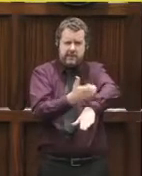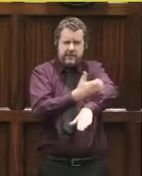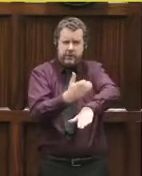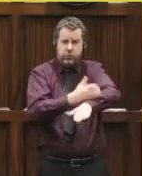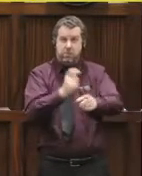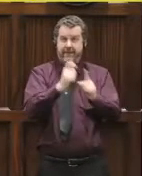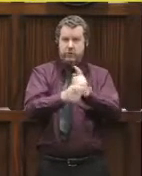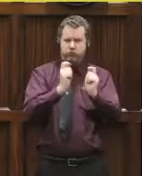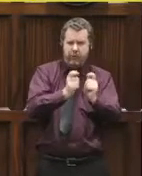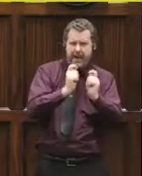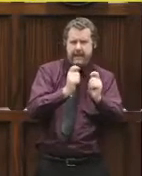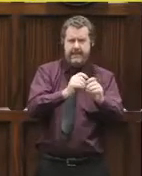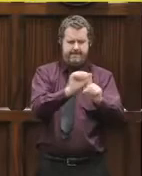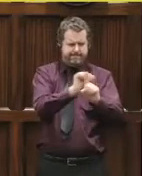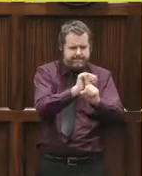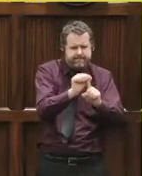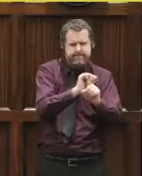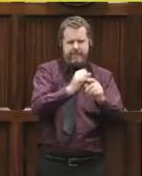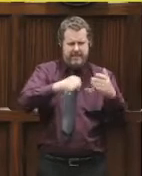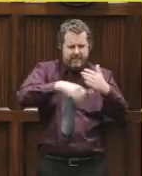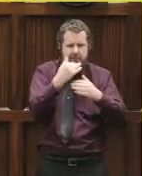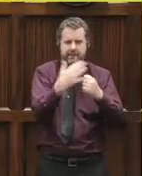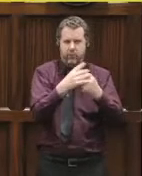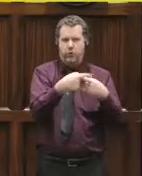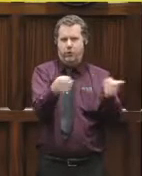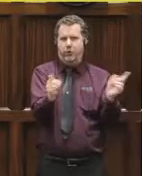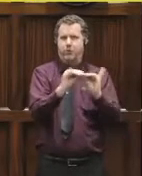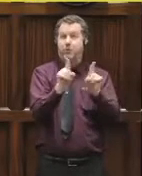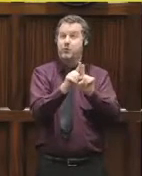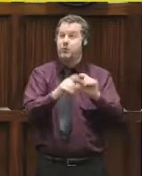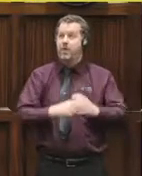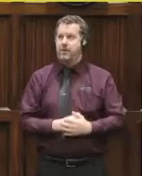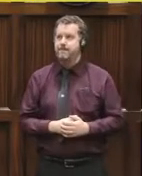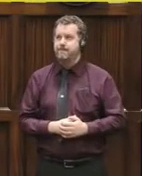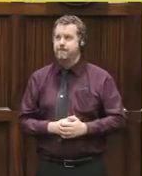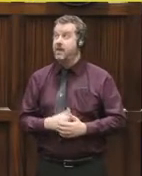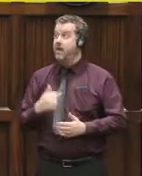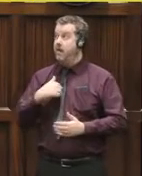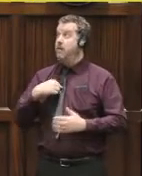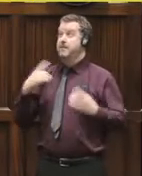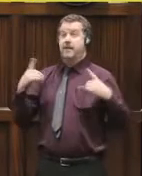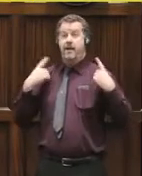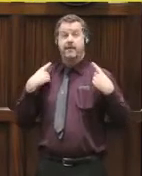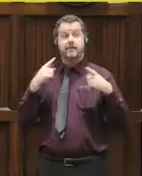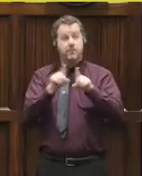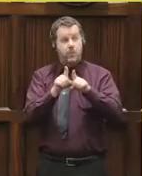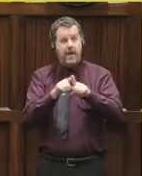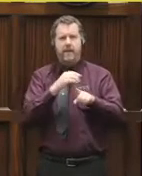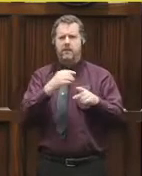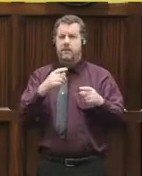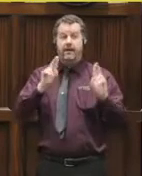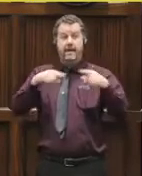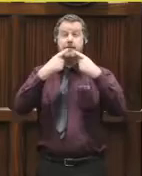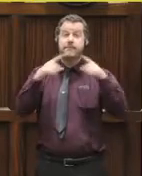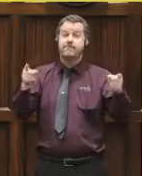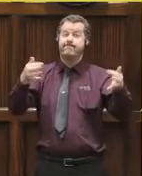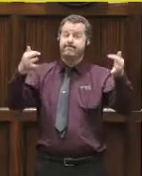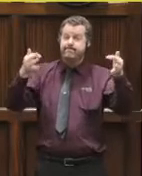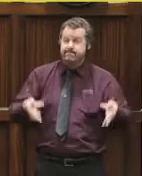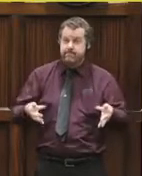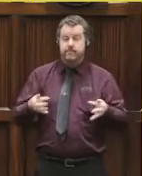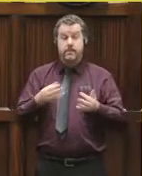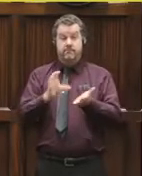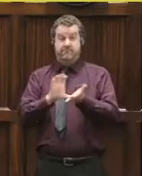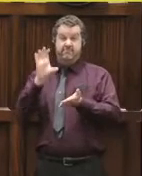training and development provided for the interpreters. I am also delighted, Ceann Comhairle, to confirm that an